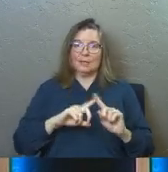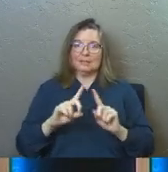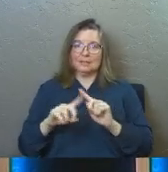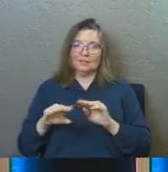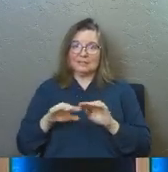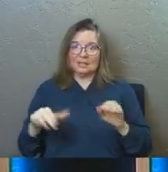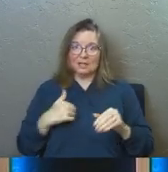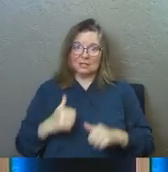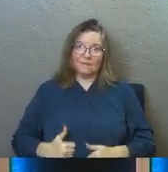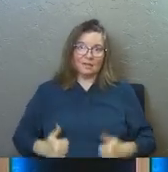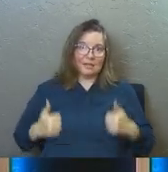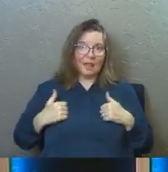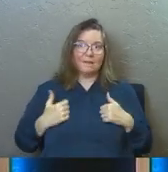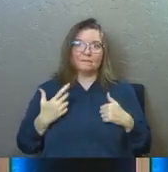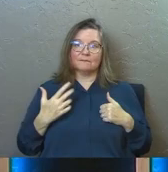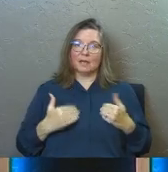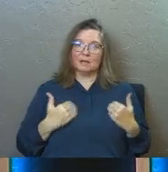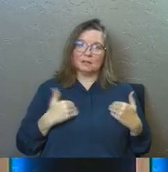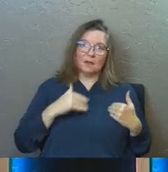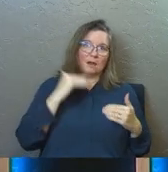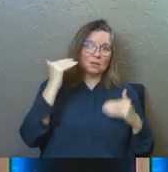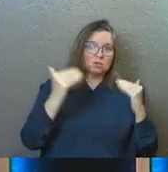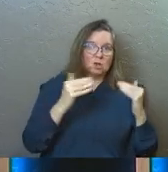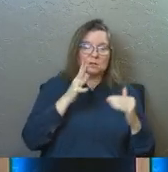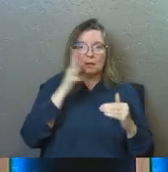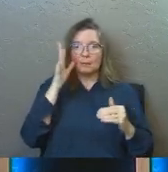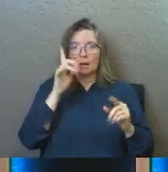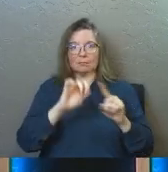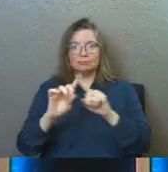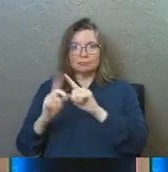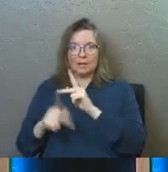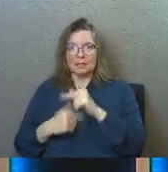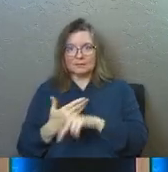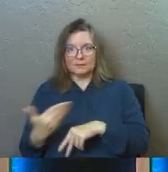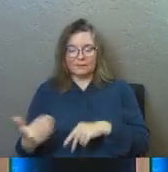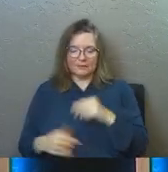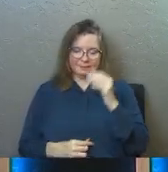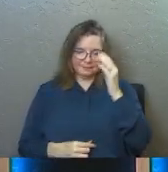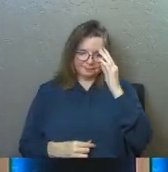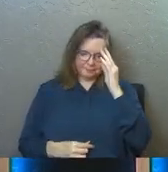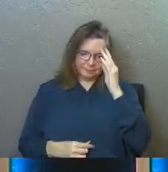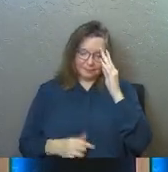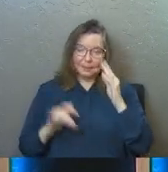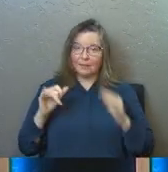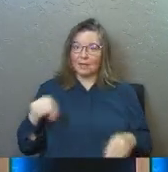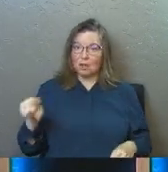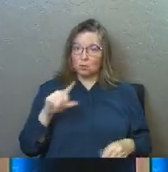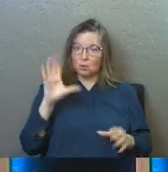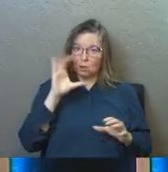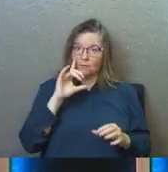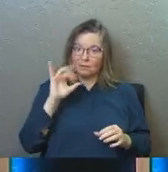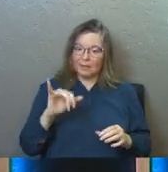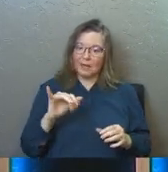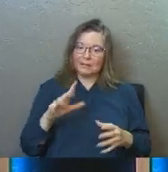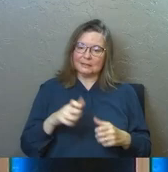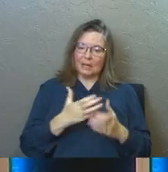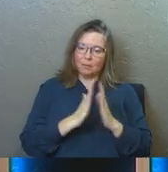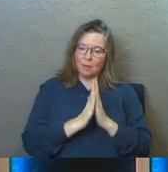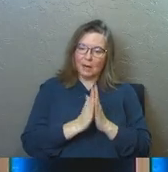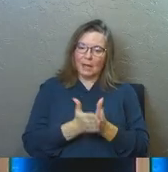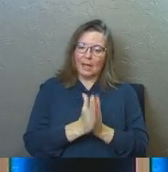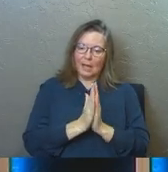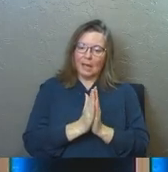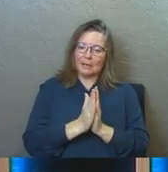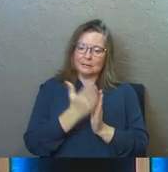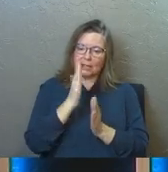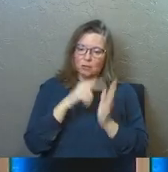different stages of life and, you know, young adults and parents and all kinds of stuff. So if that's you and you're looking for that, take this, pray about it, ask